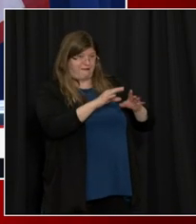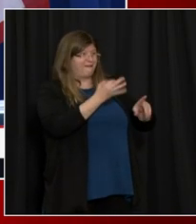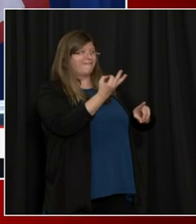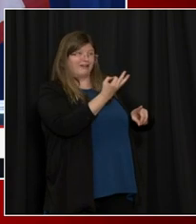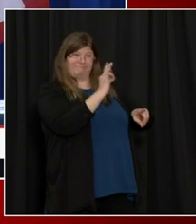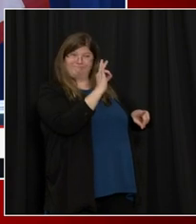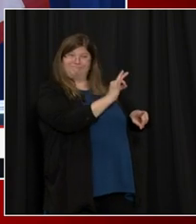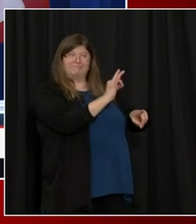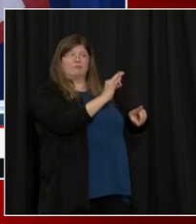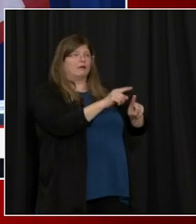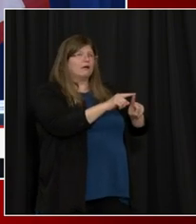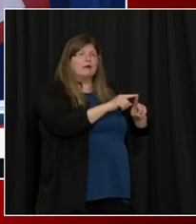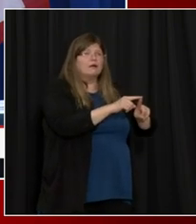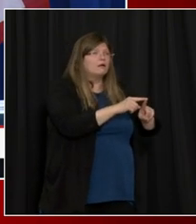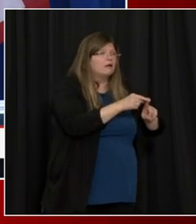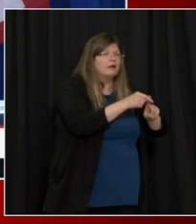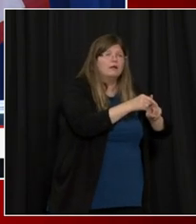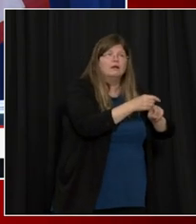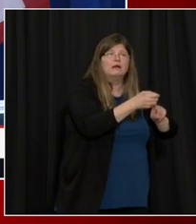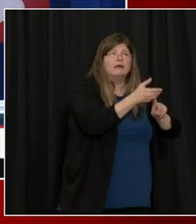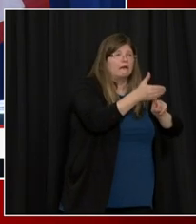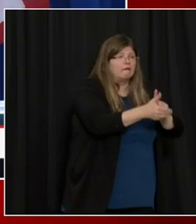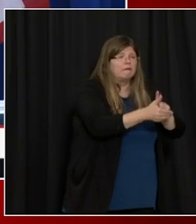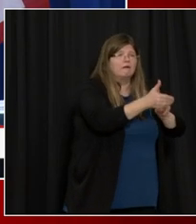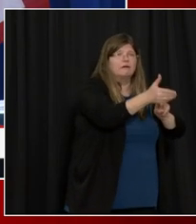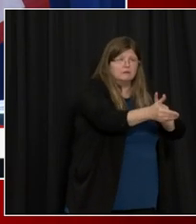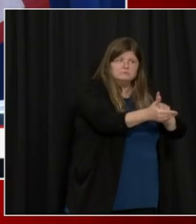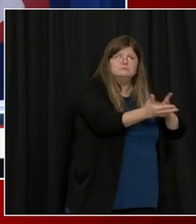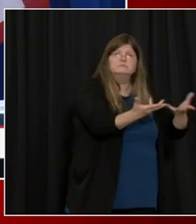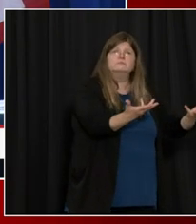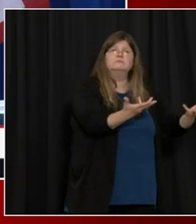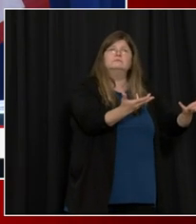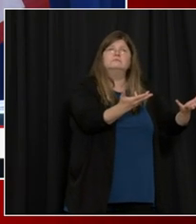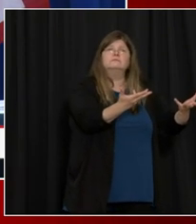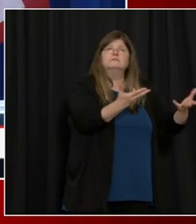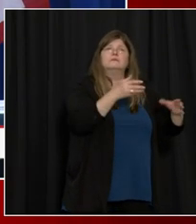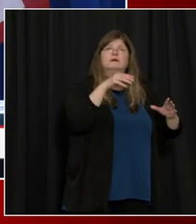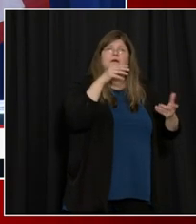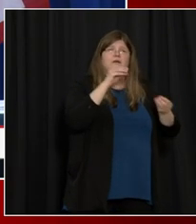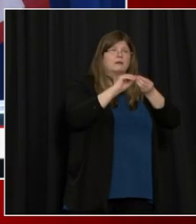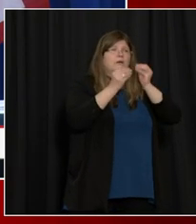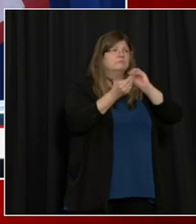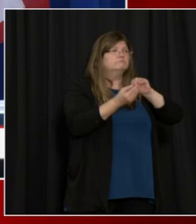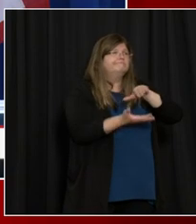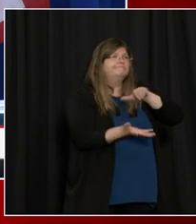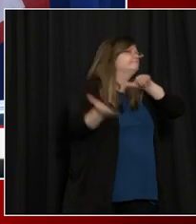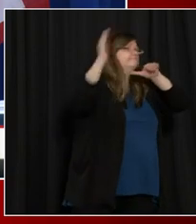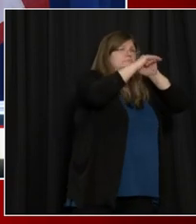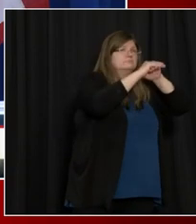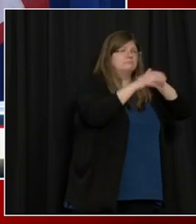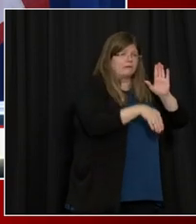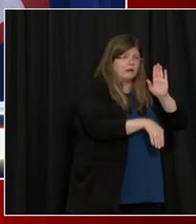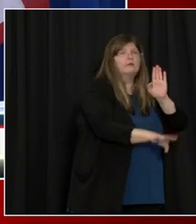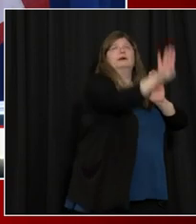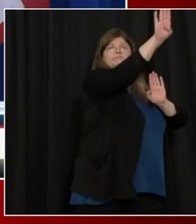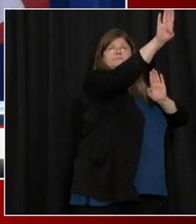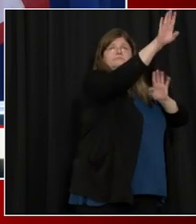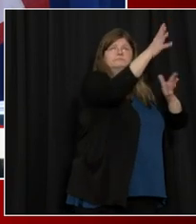What if the data that comes in later this week shows that we actually have more of a rate spike at the end of that 14-day